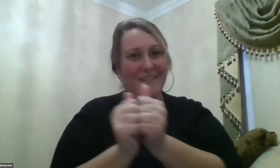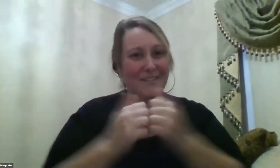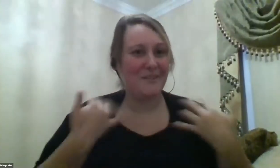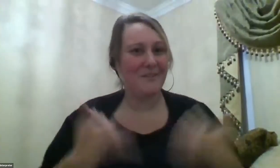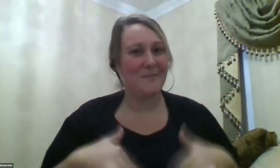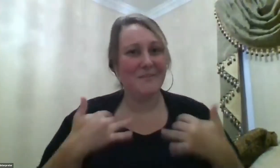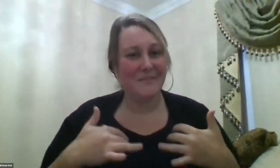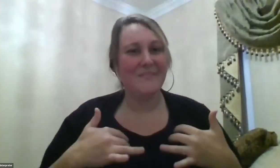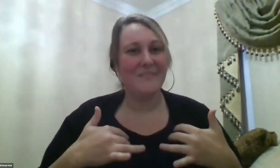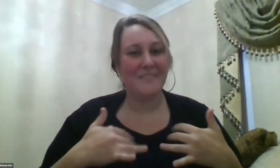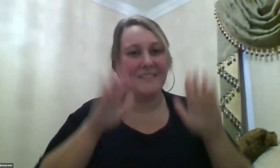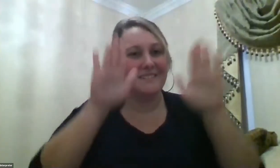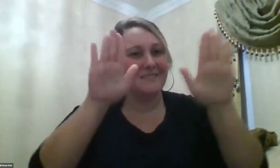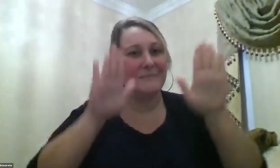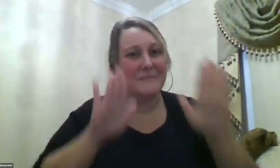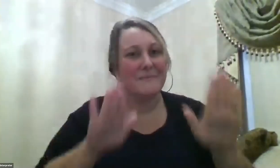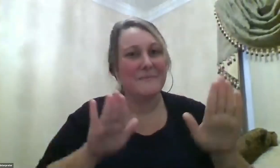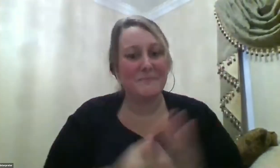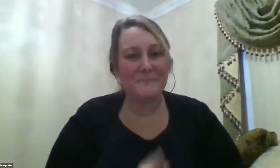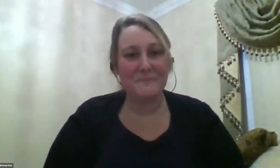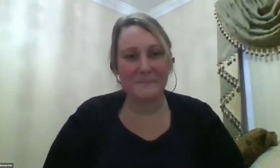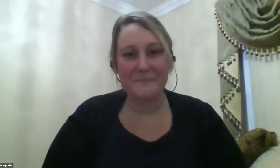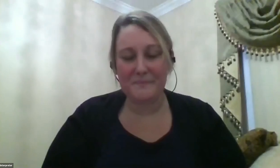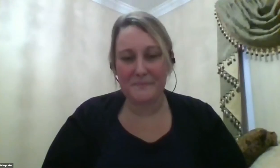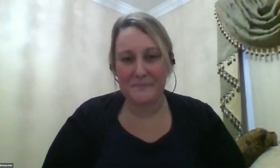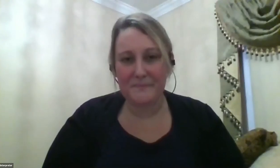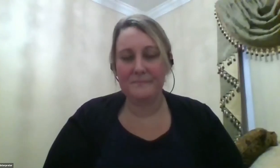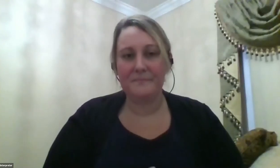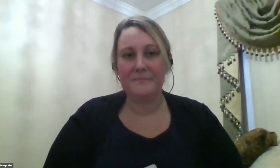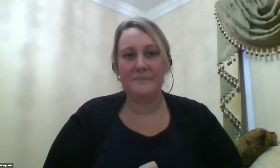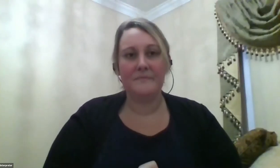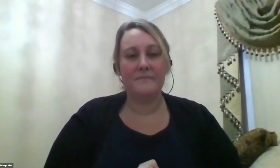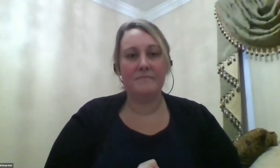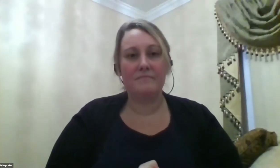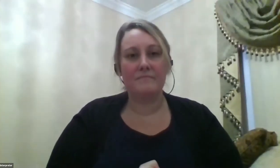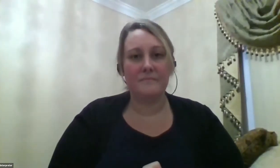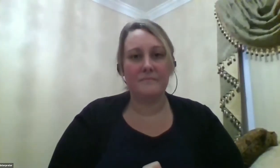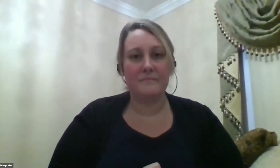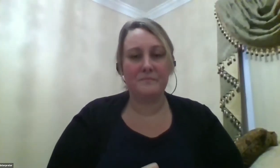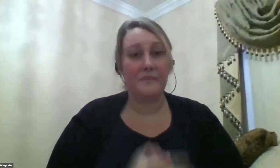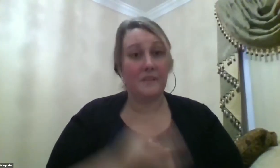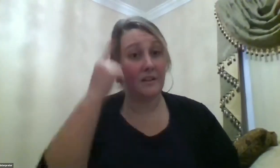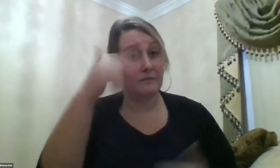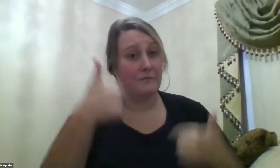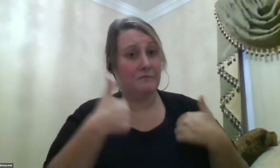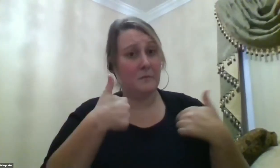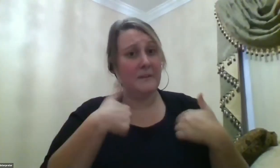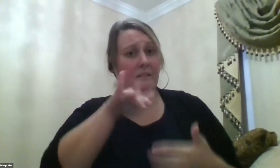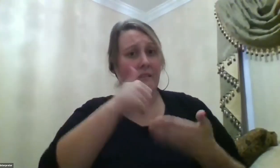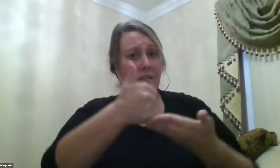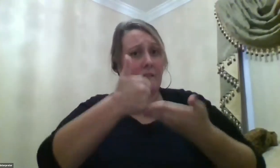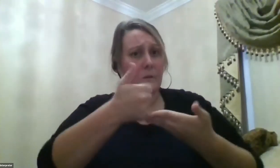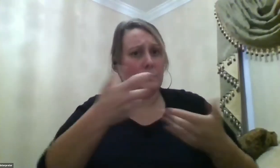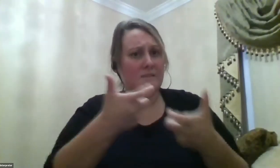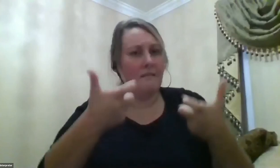how you're being led through this particular form as a reader. So I think that that for me, that's, um,